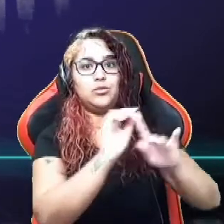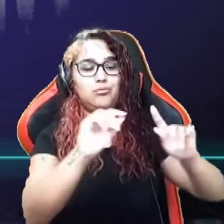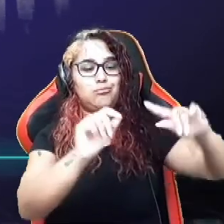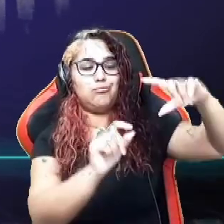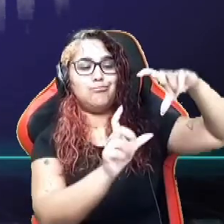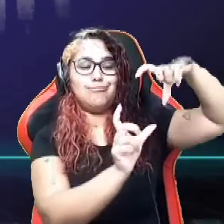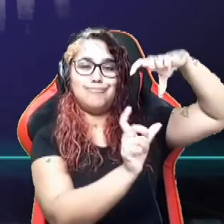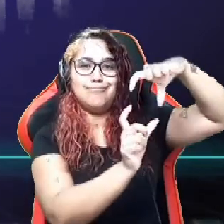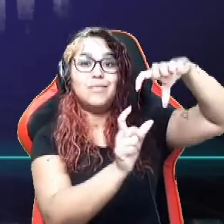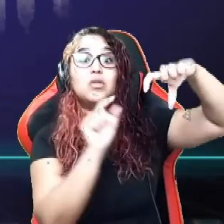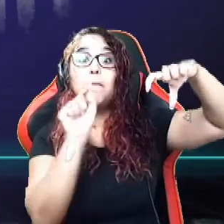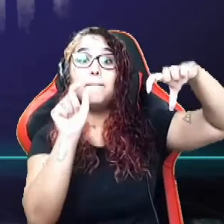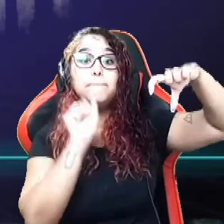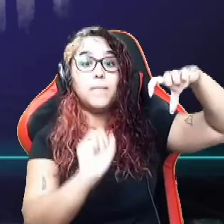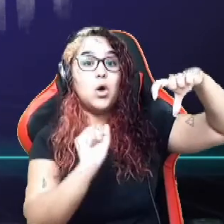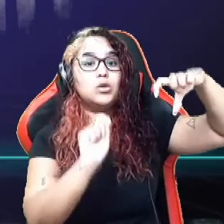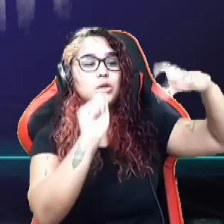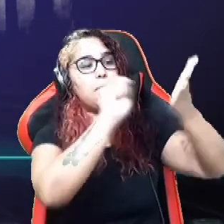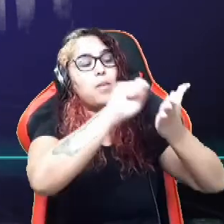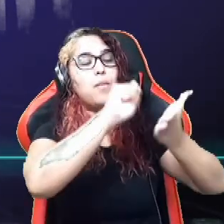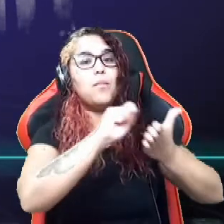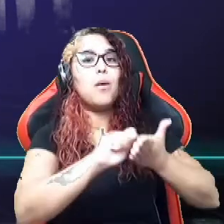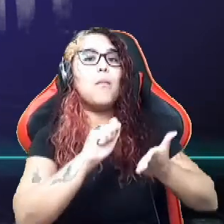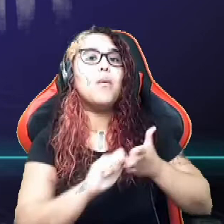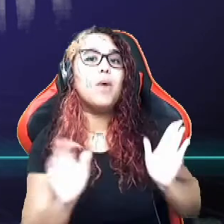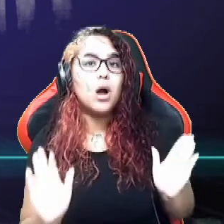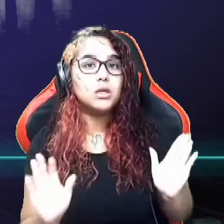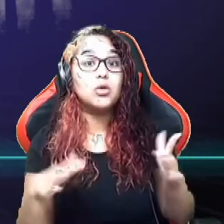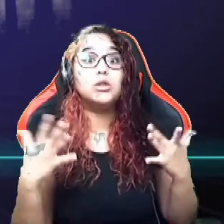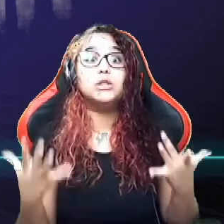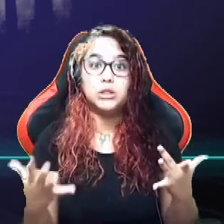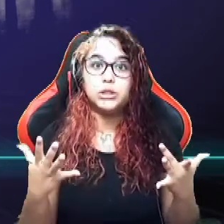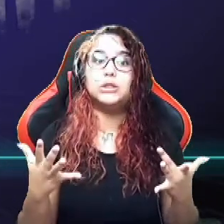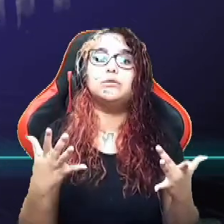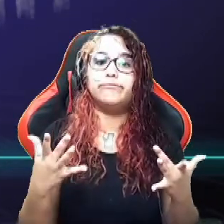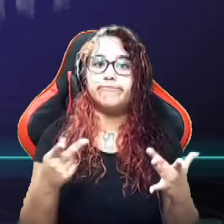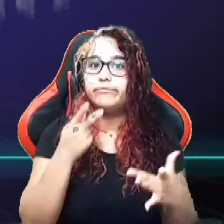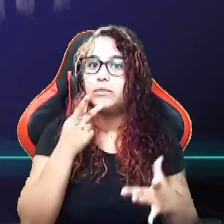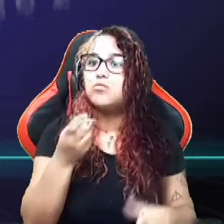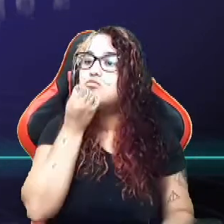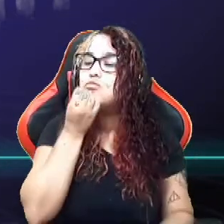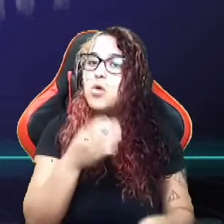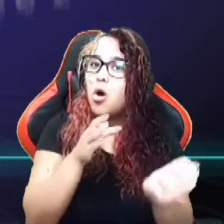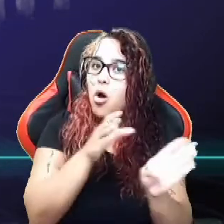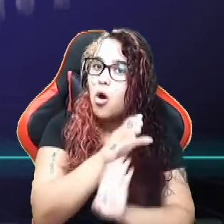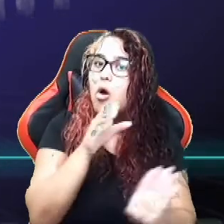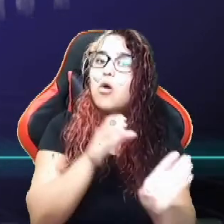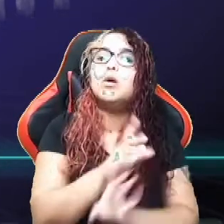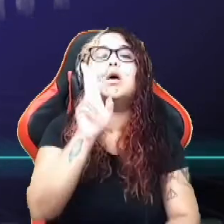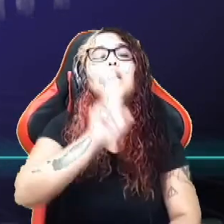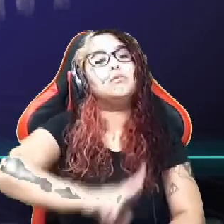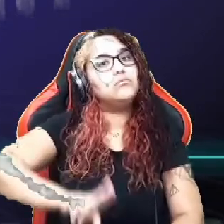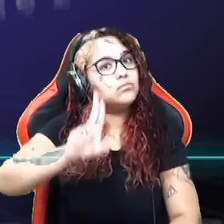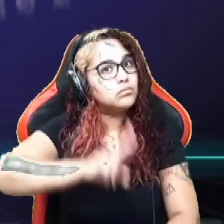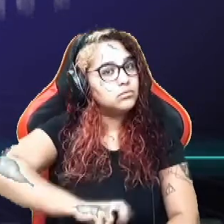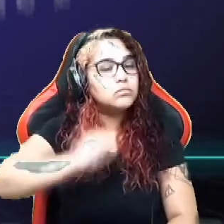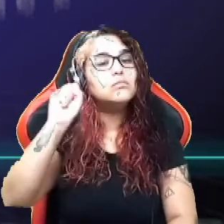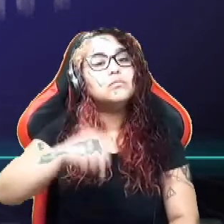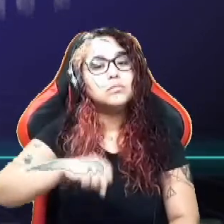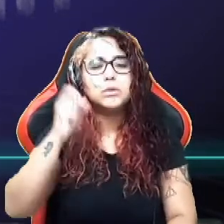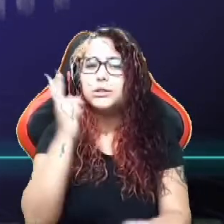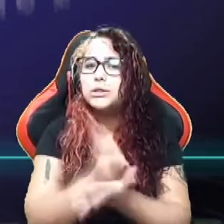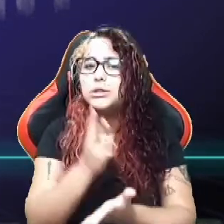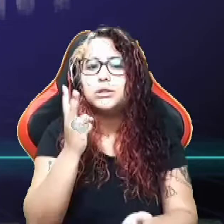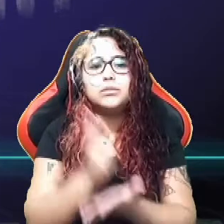to write on top of your video. We highly recommend it. People are on their smartphones all day long right now. They